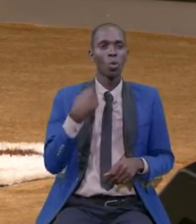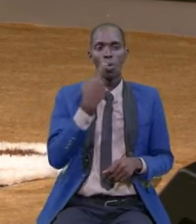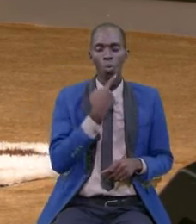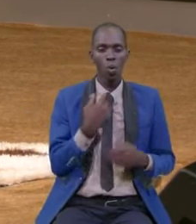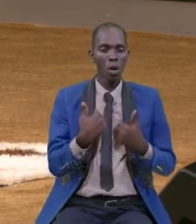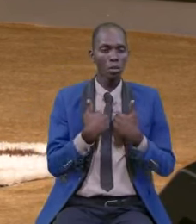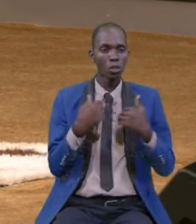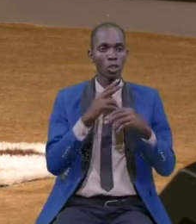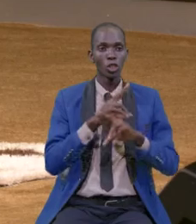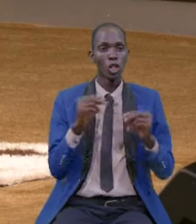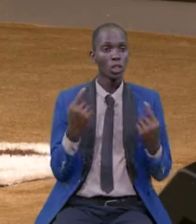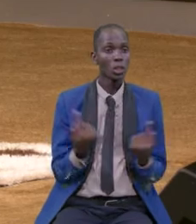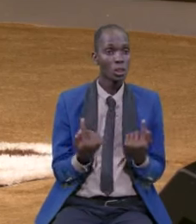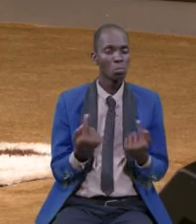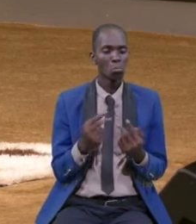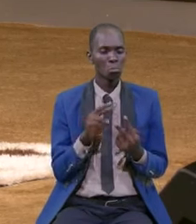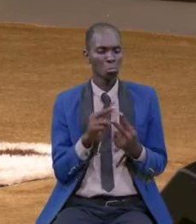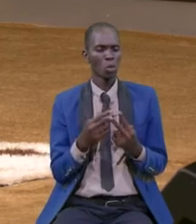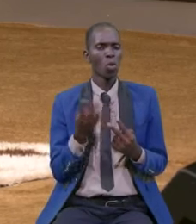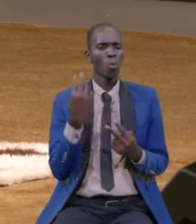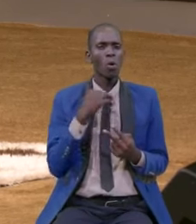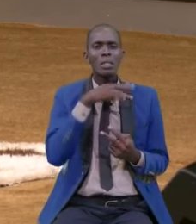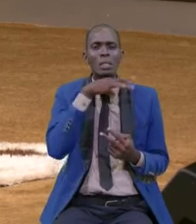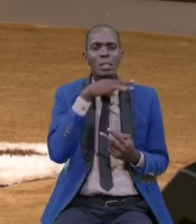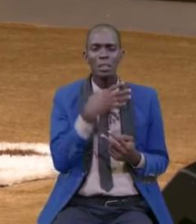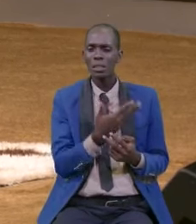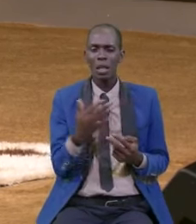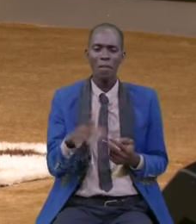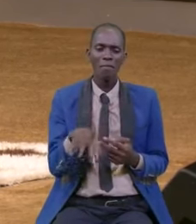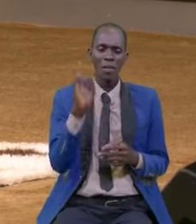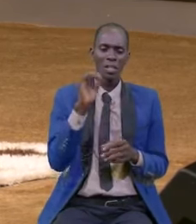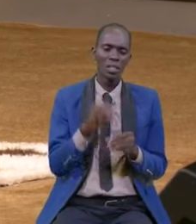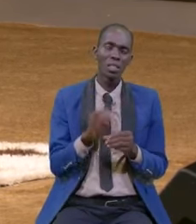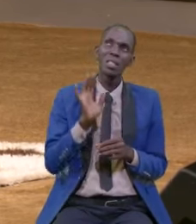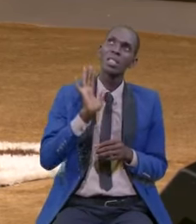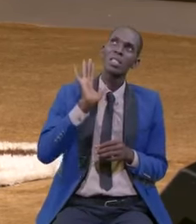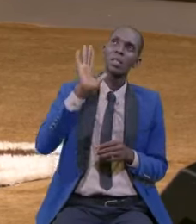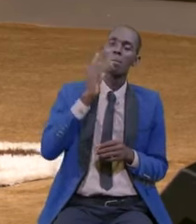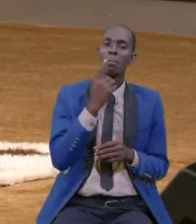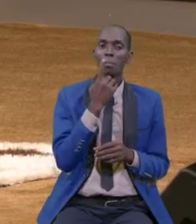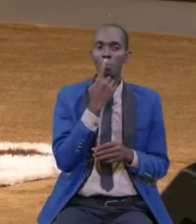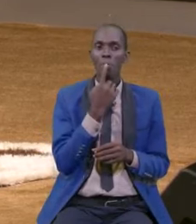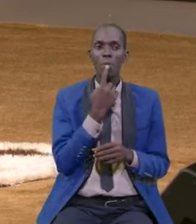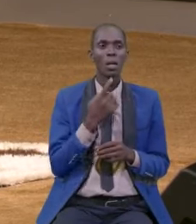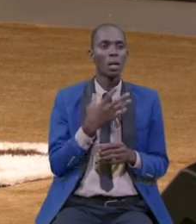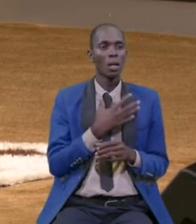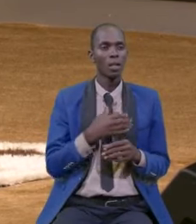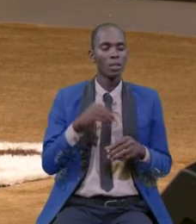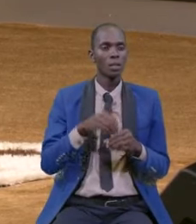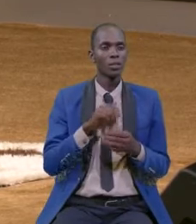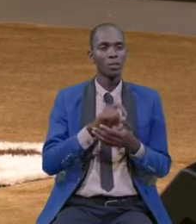G found in his mouth in verse 23 verse 23 says